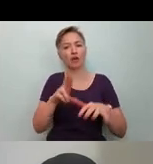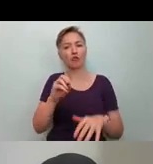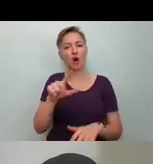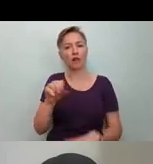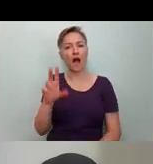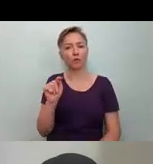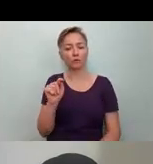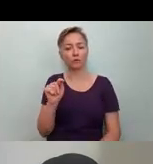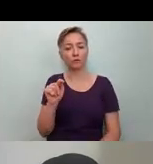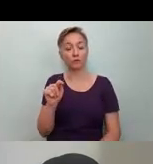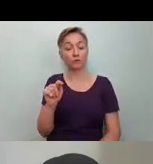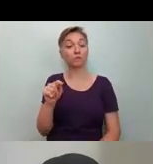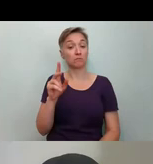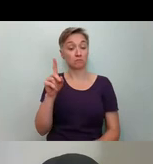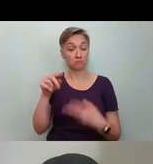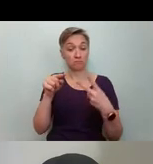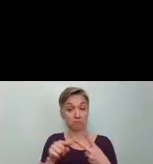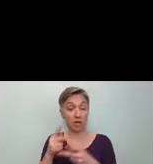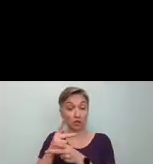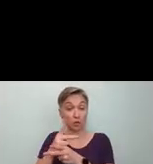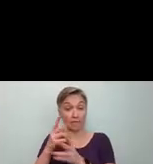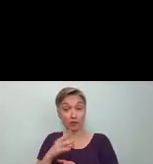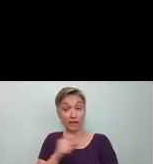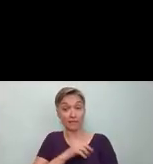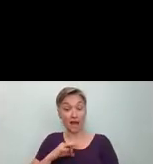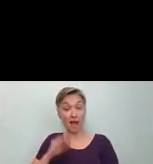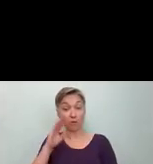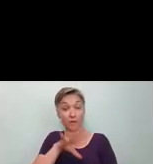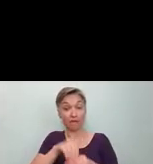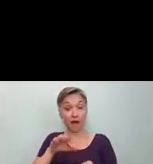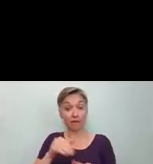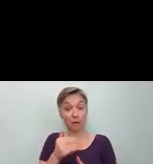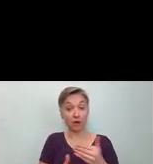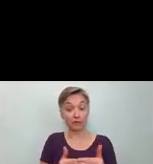staff be involved in the process to ensure jobs are correctly aligned?